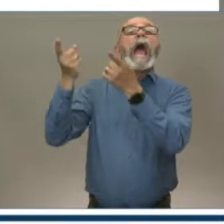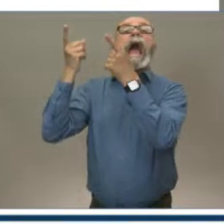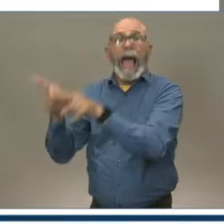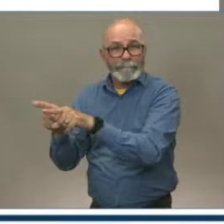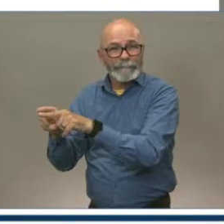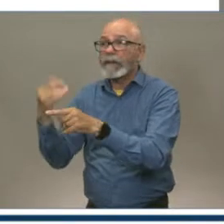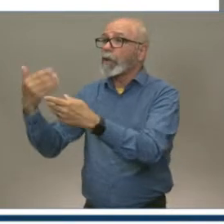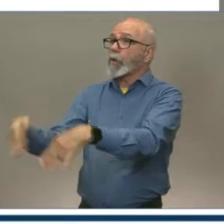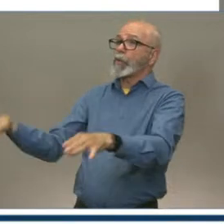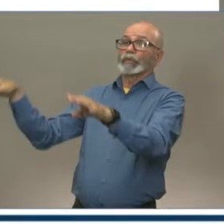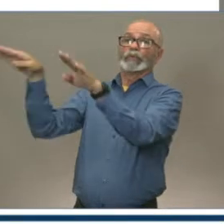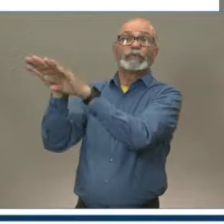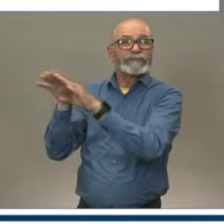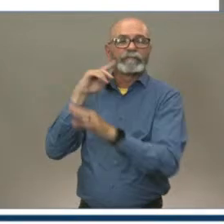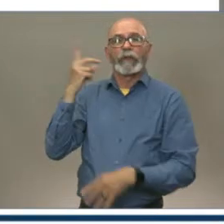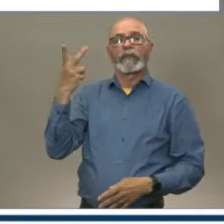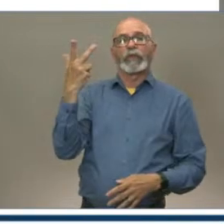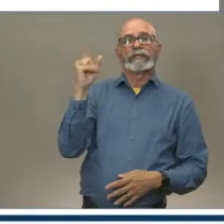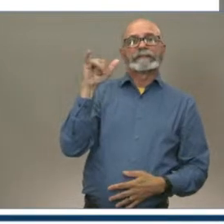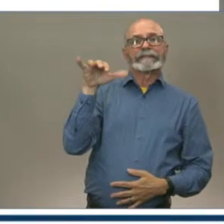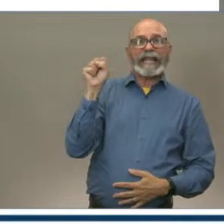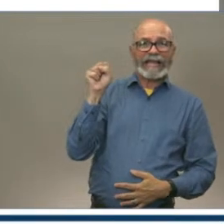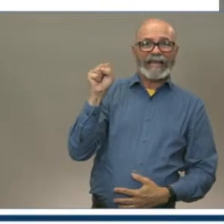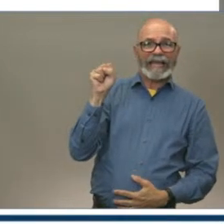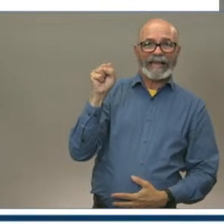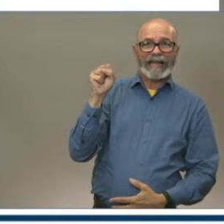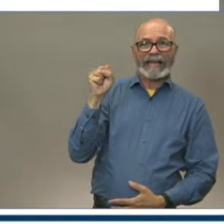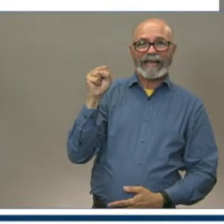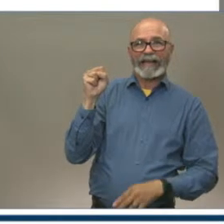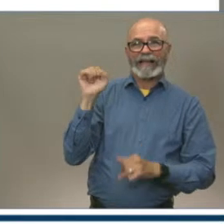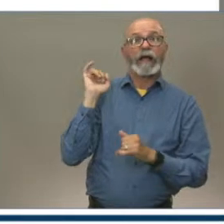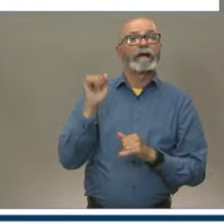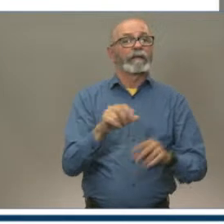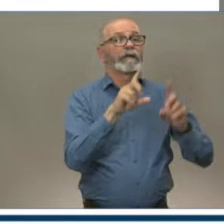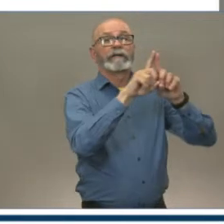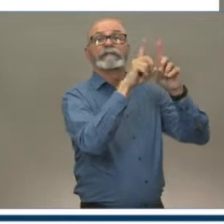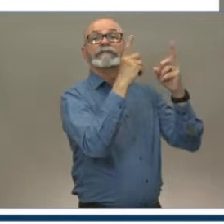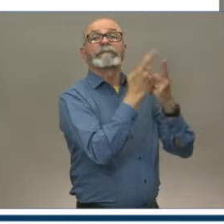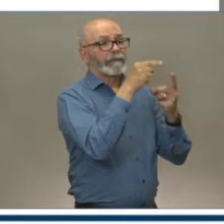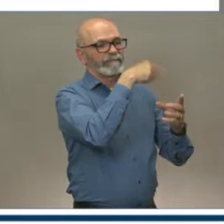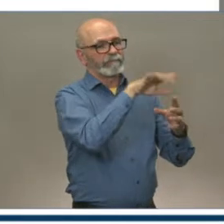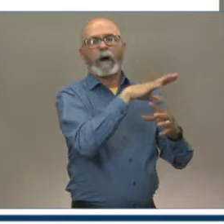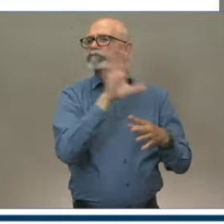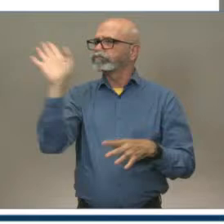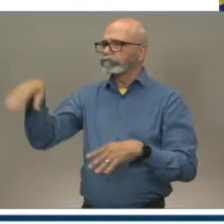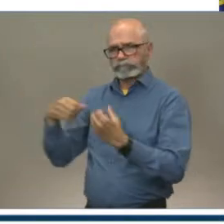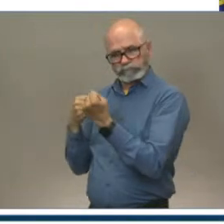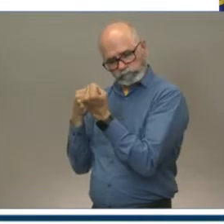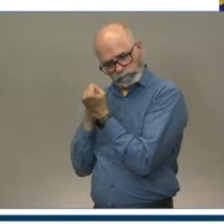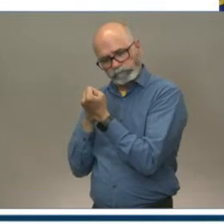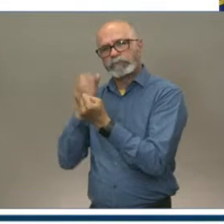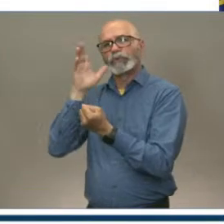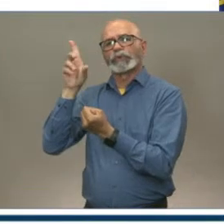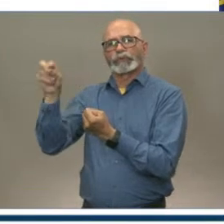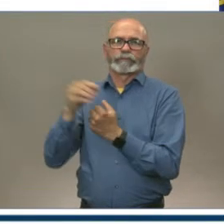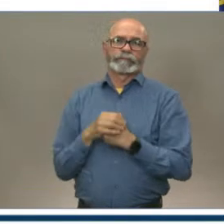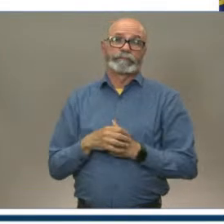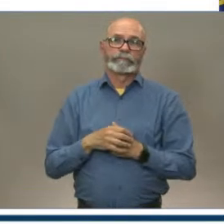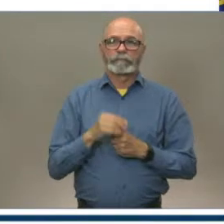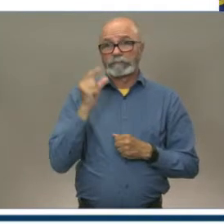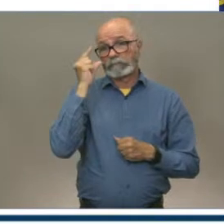for 3 days, and they're getting support from the department, as I said, the department on that closure. Next, we'll go to Brooklyn Curry with